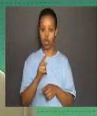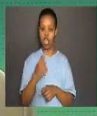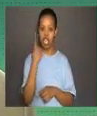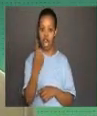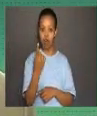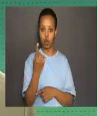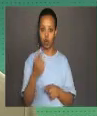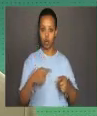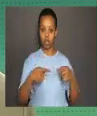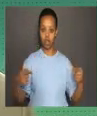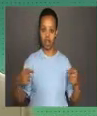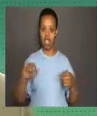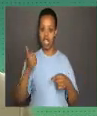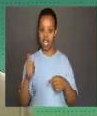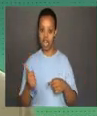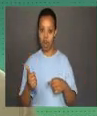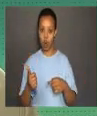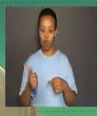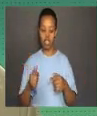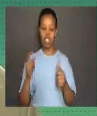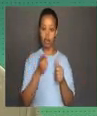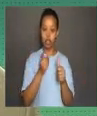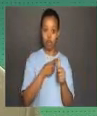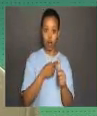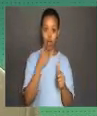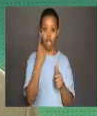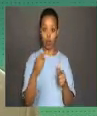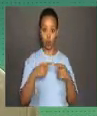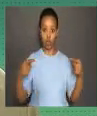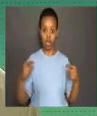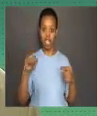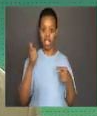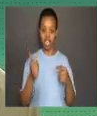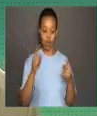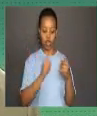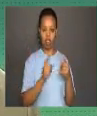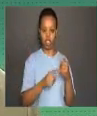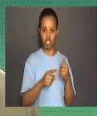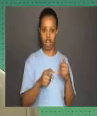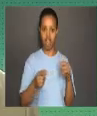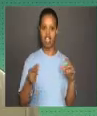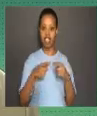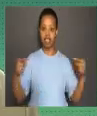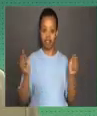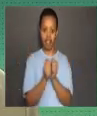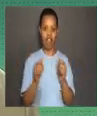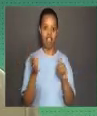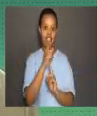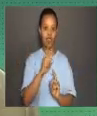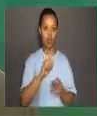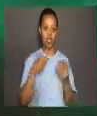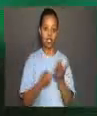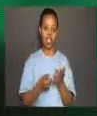strand is paired with the end of the other, making the 2 strands